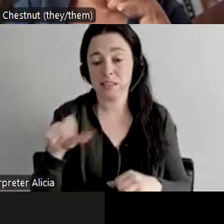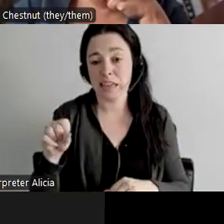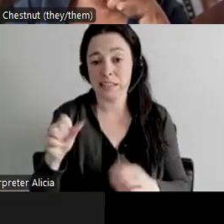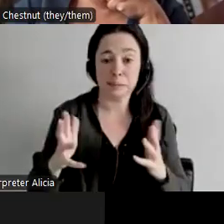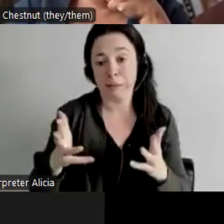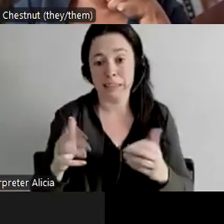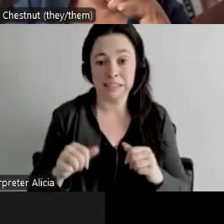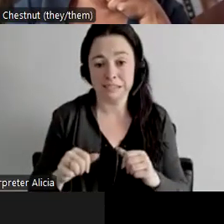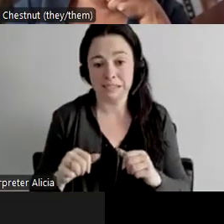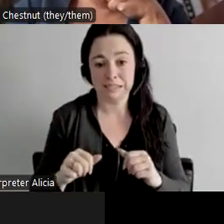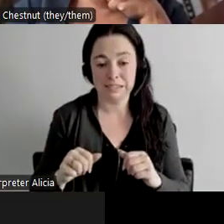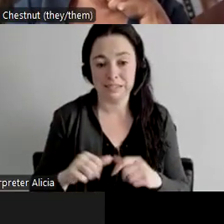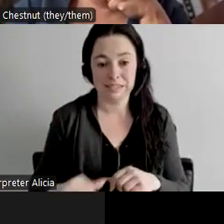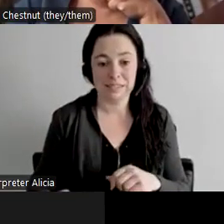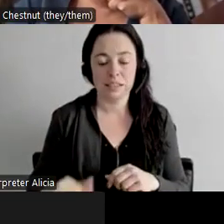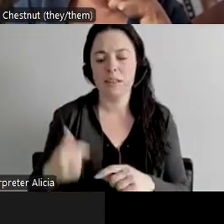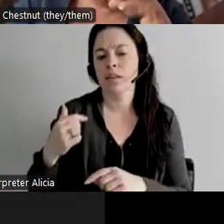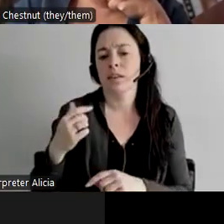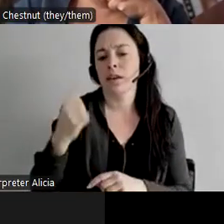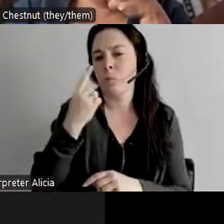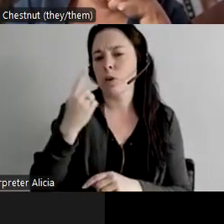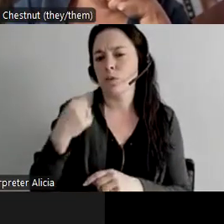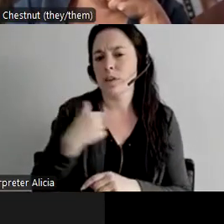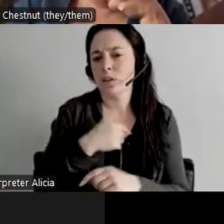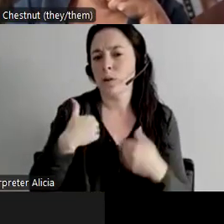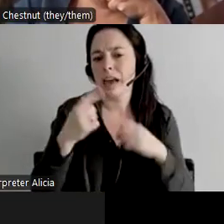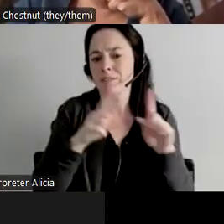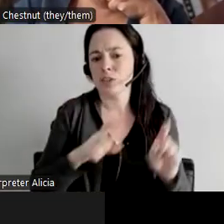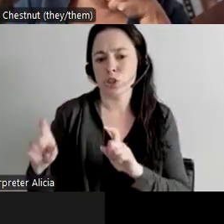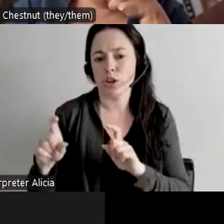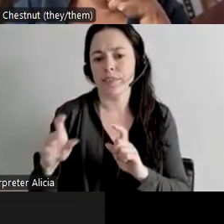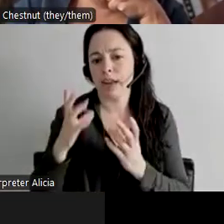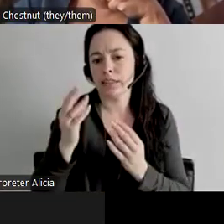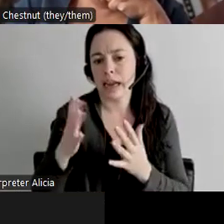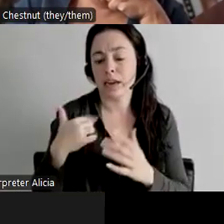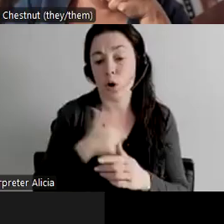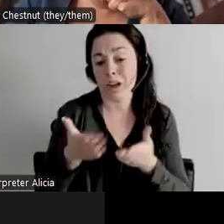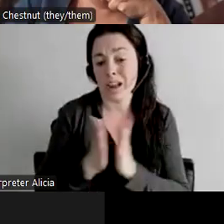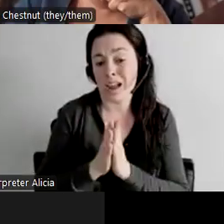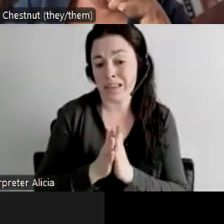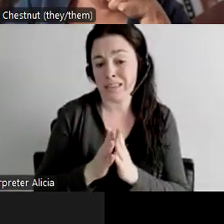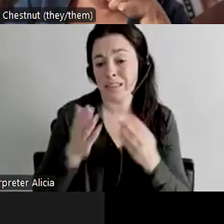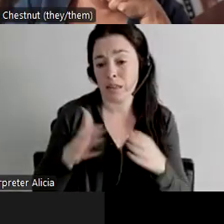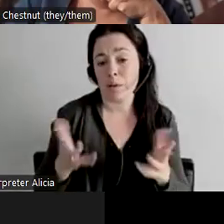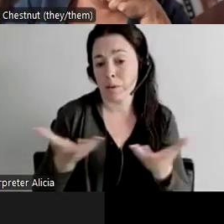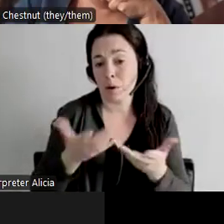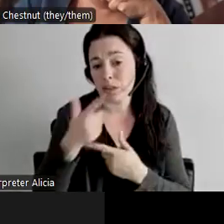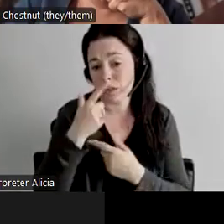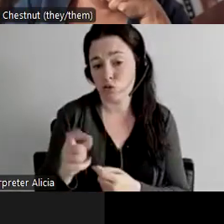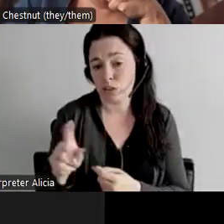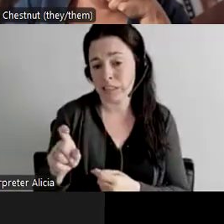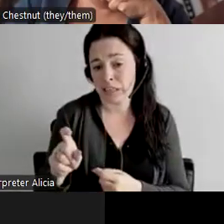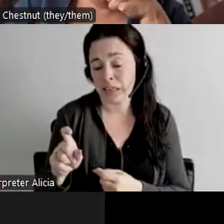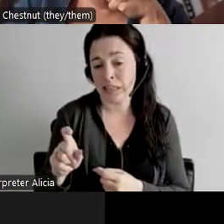maybe. Do we have survey data? Do we ask the public what they're interested in